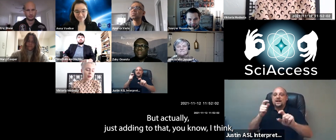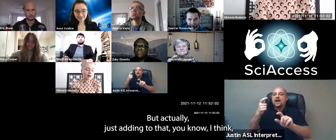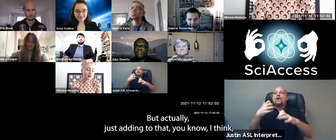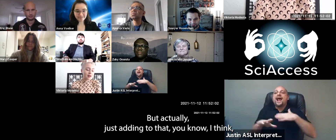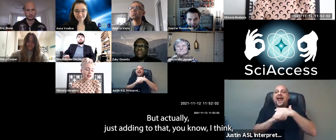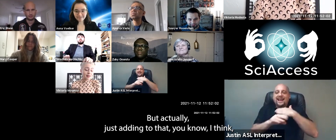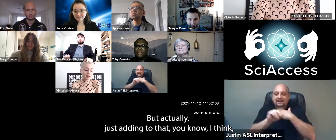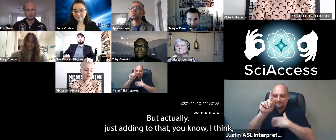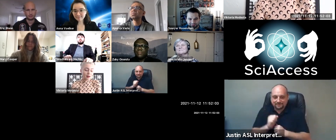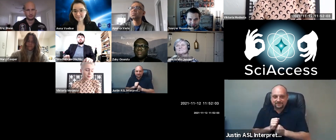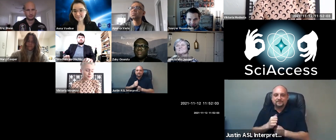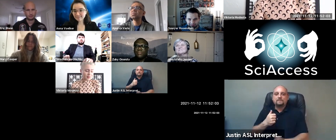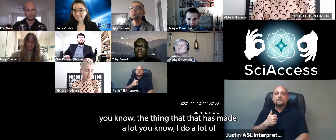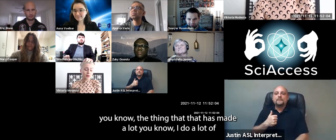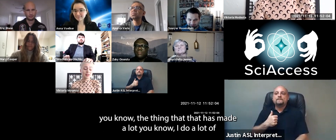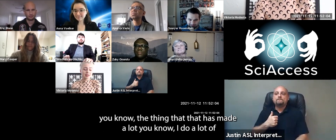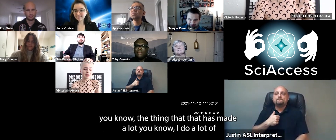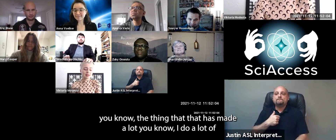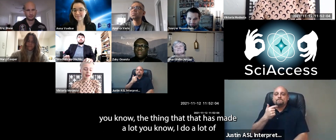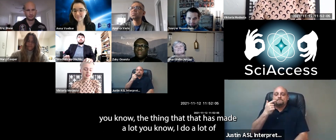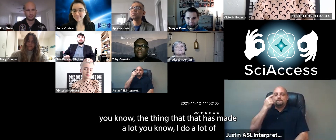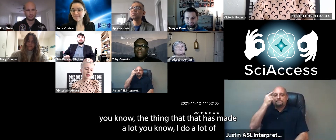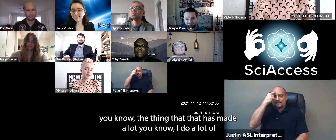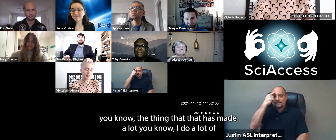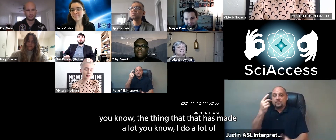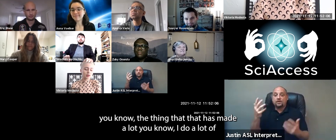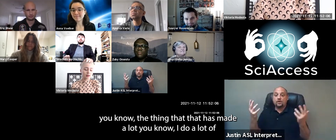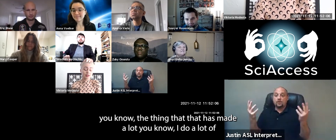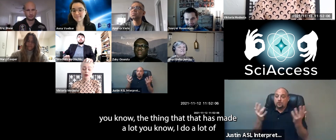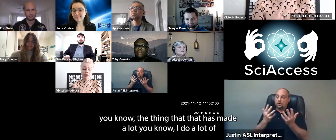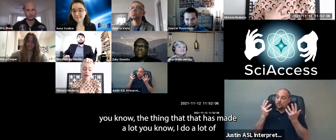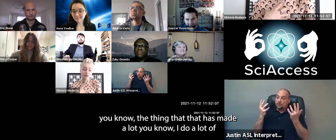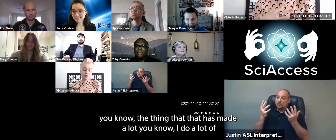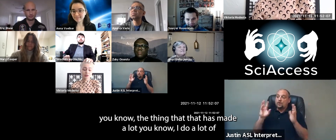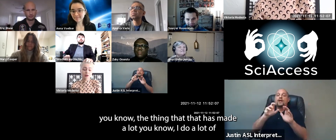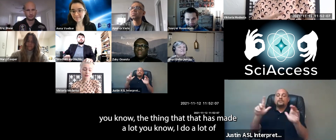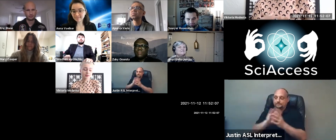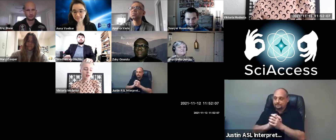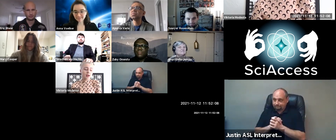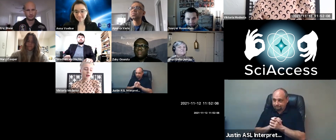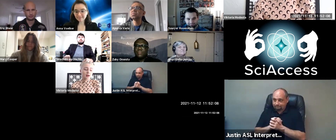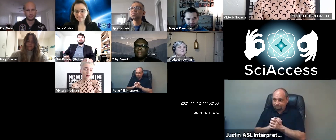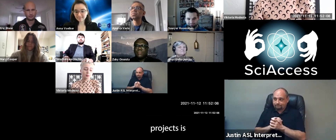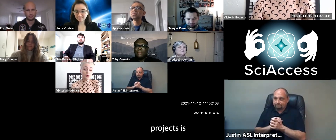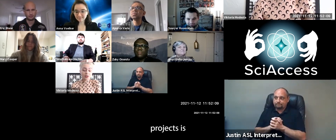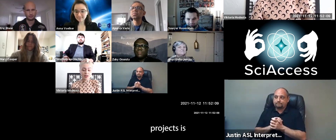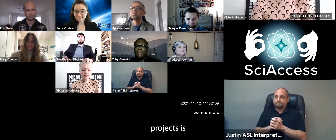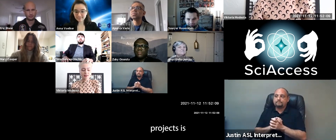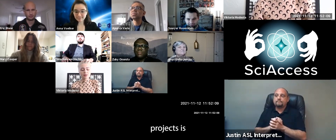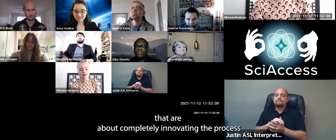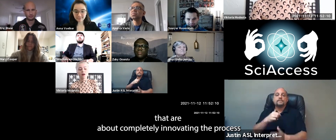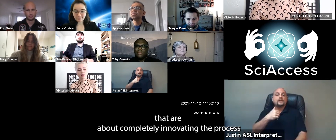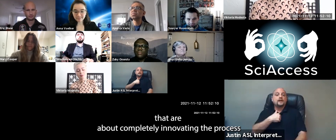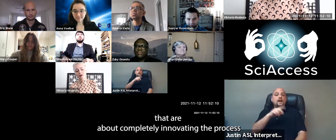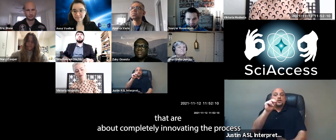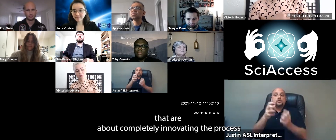that, I think the thing that has made a lot, I do a lot of projects